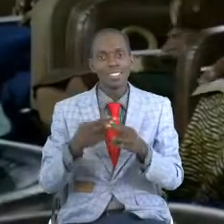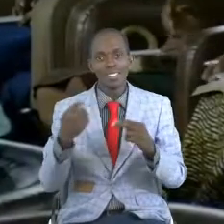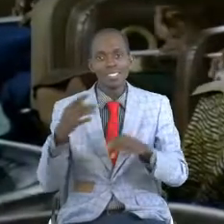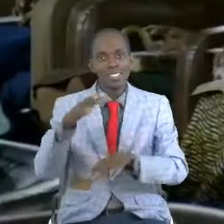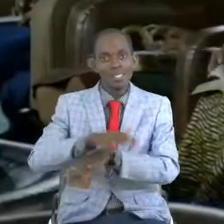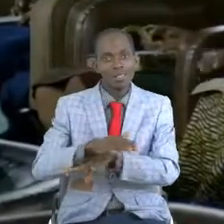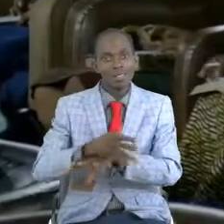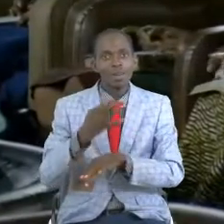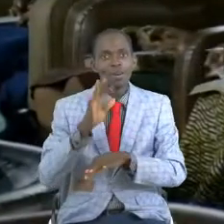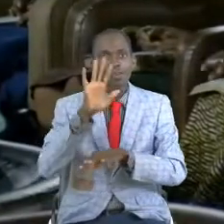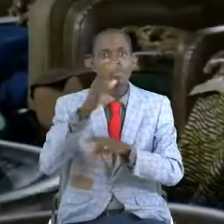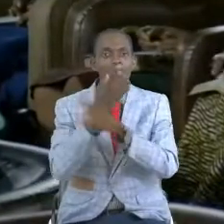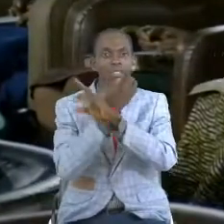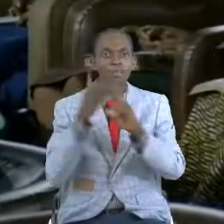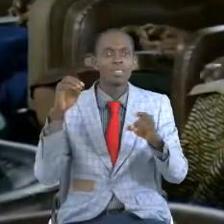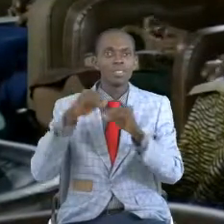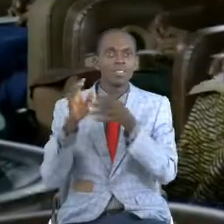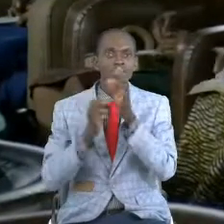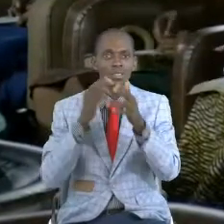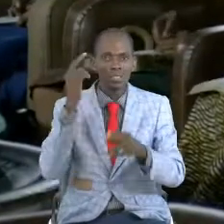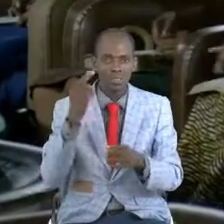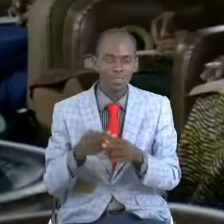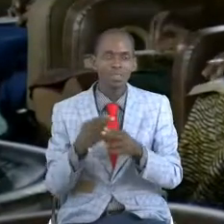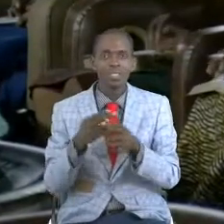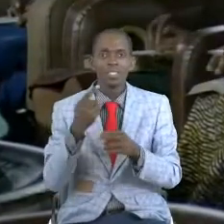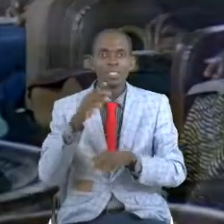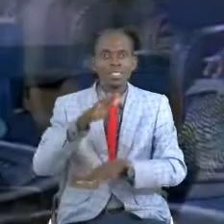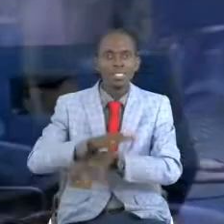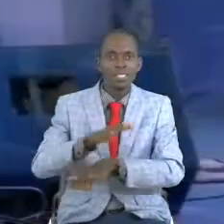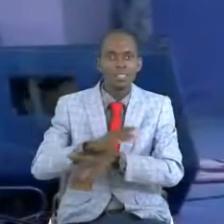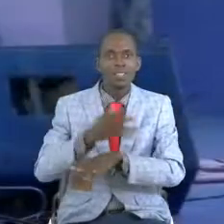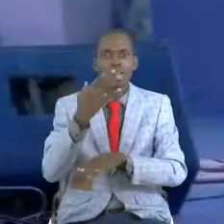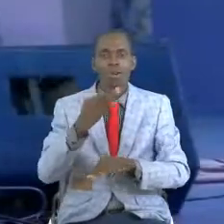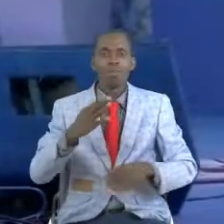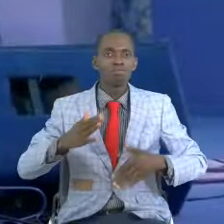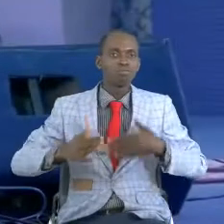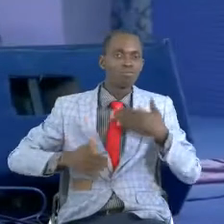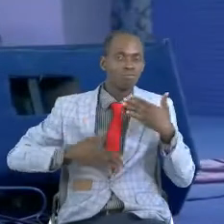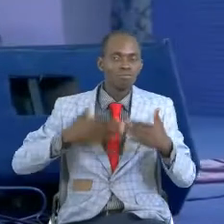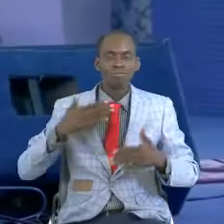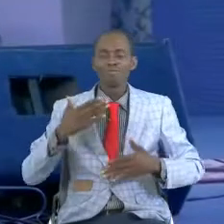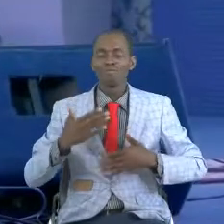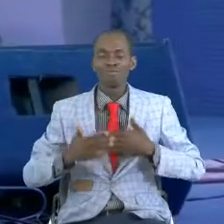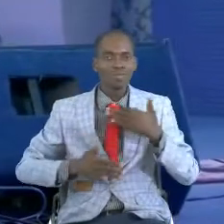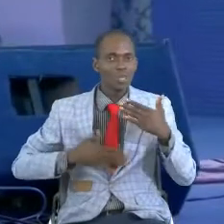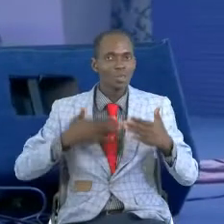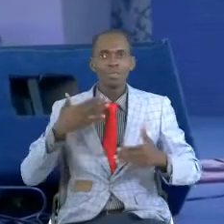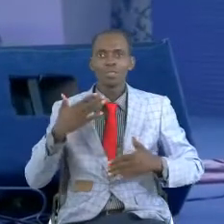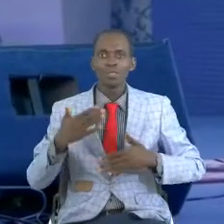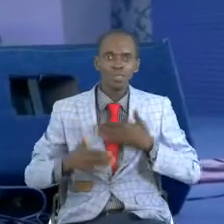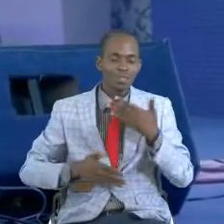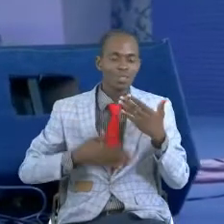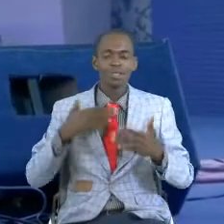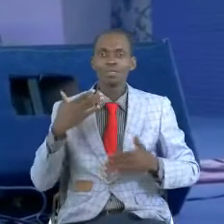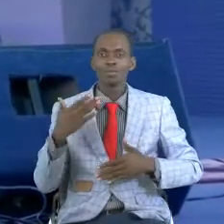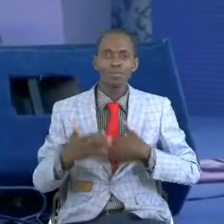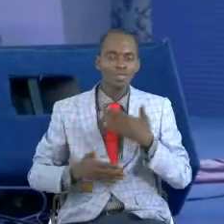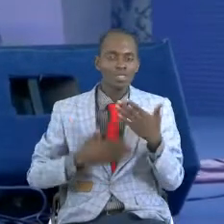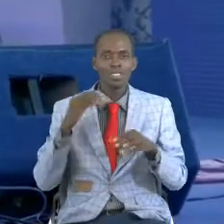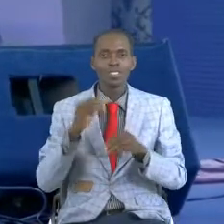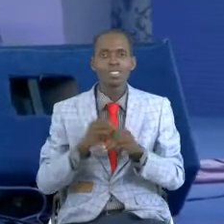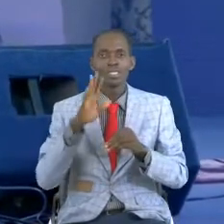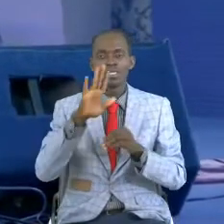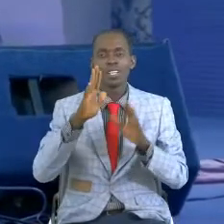your deliverance. The evening of joy, joy, joy, jubilation in the house